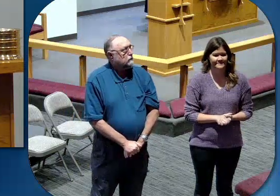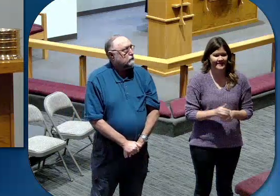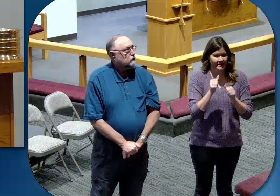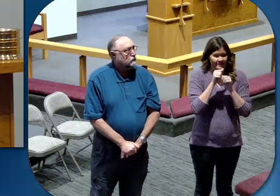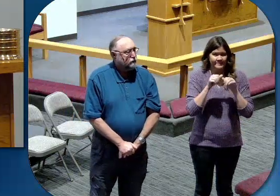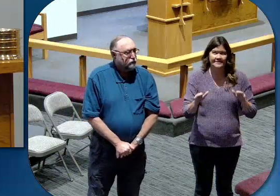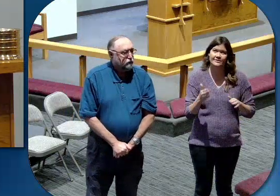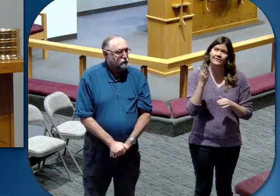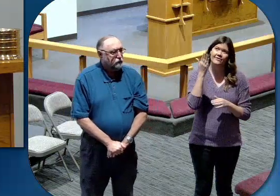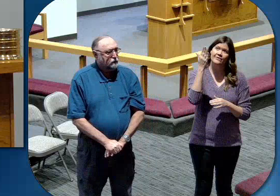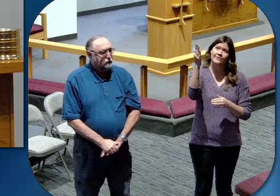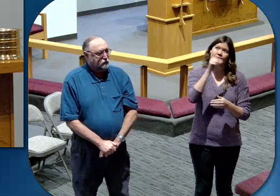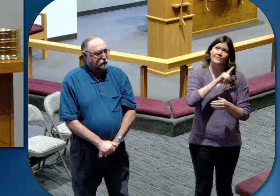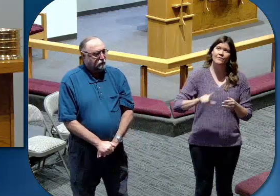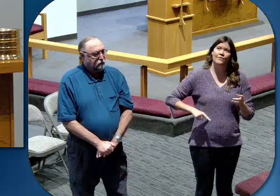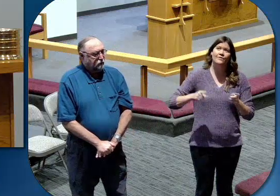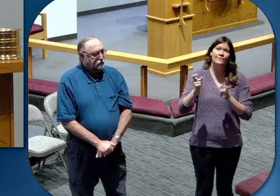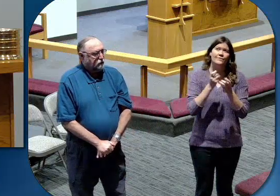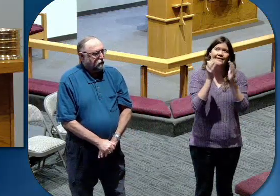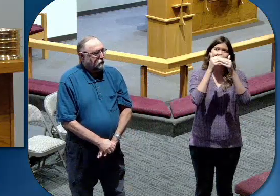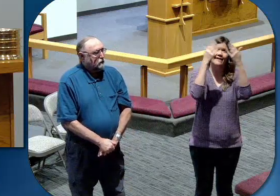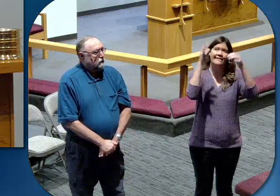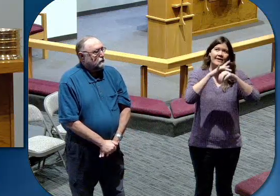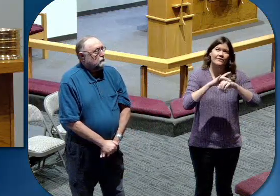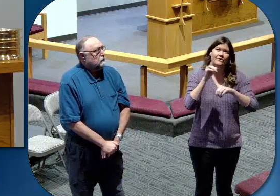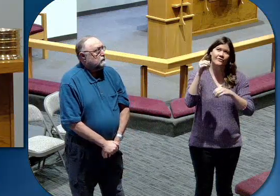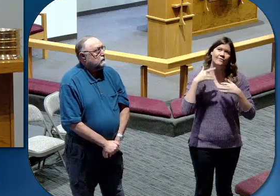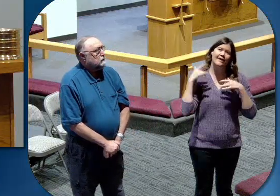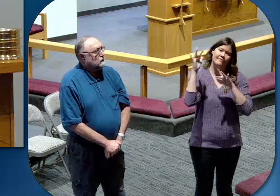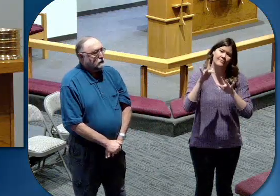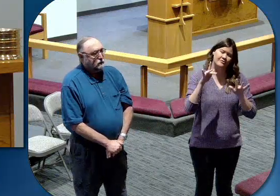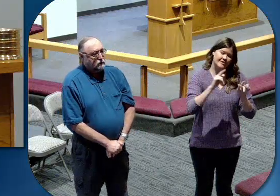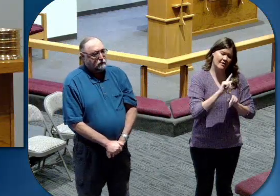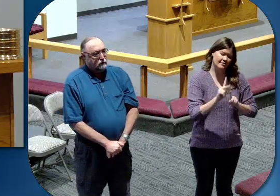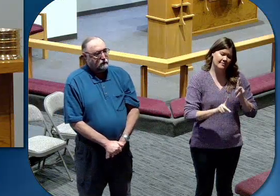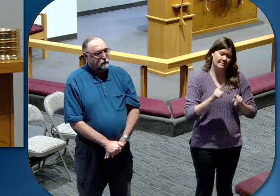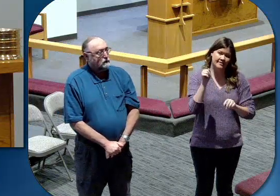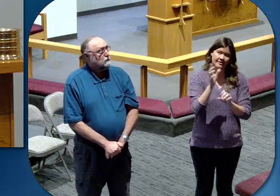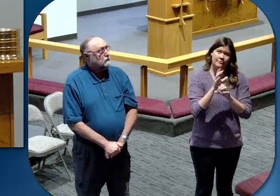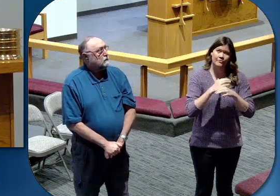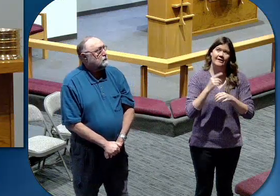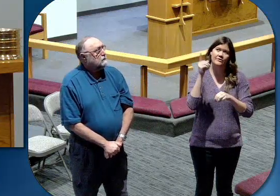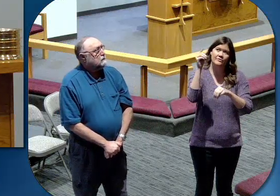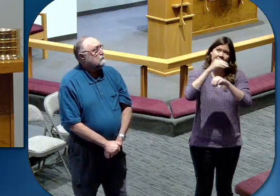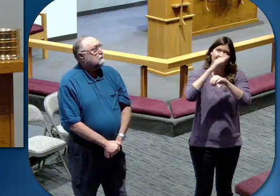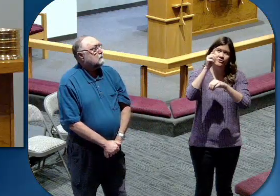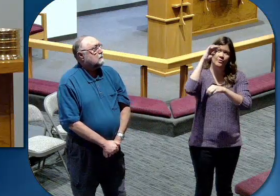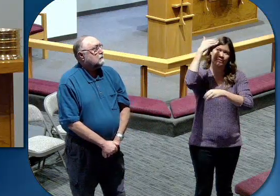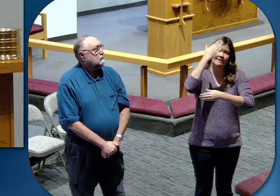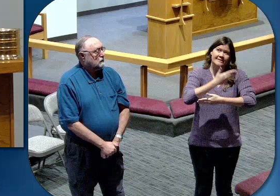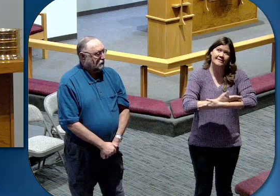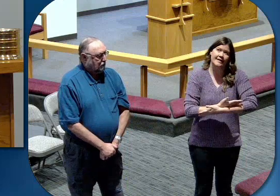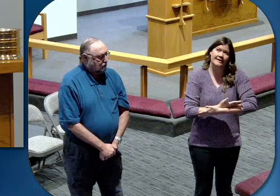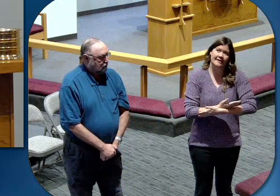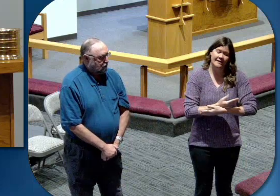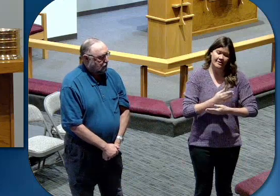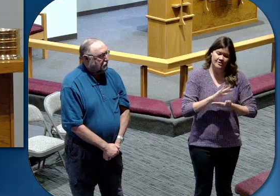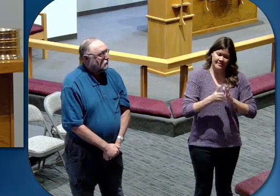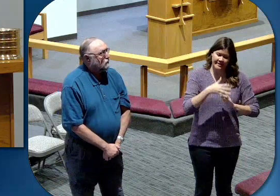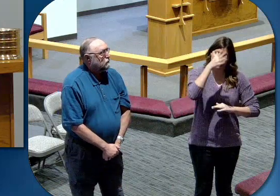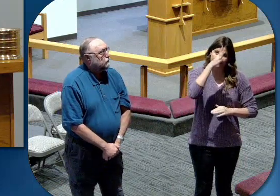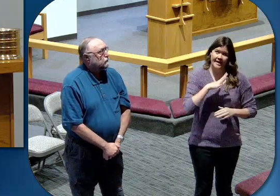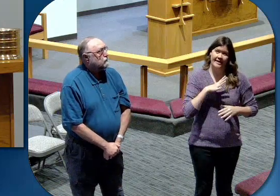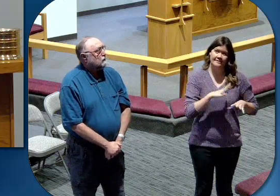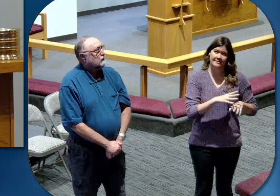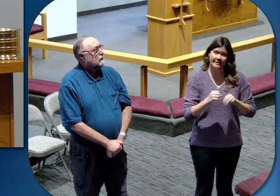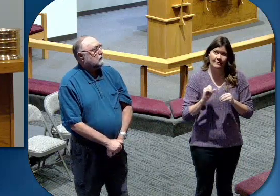Blessed are you, Lord of heaven and earth, for you have had mercy on those whom you created. You sent your only begotten Son into our flesh to bear our